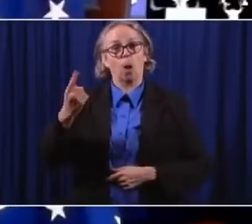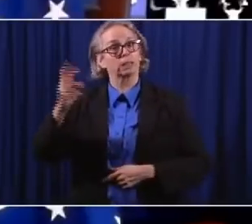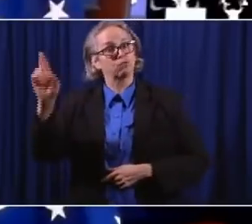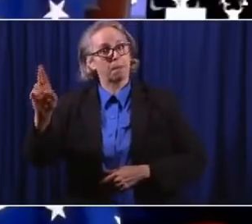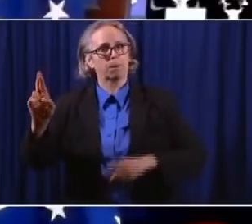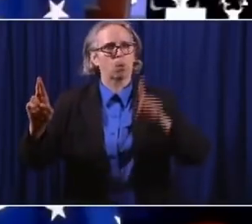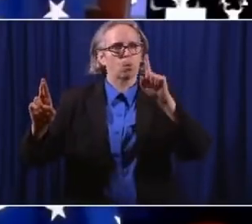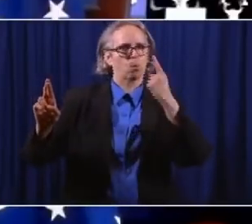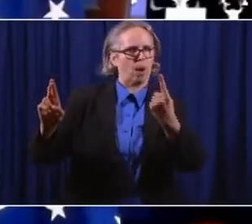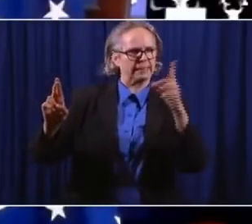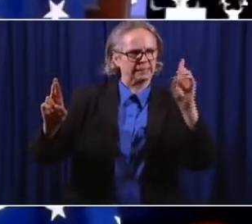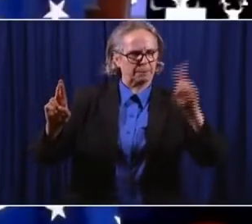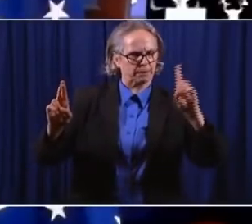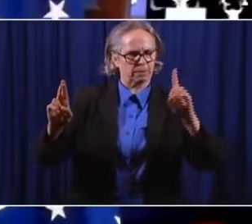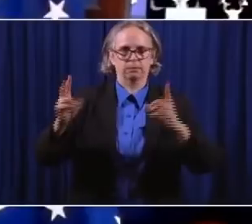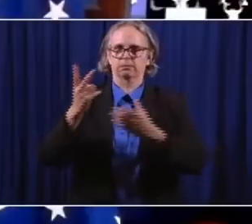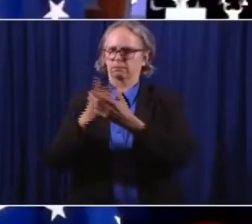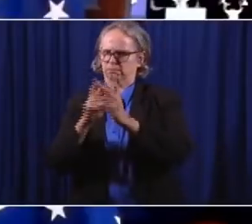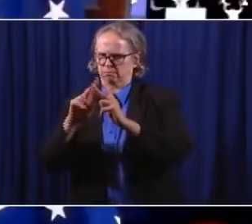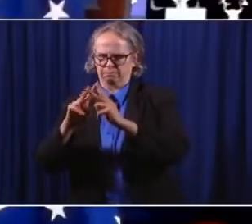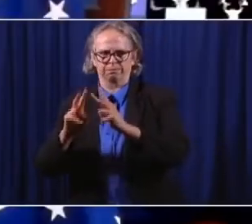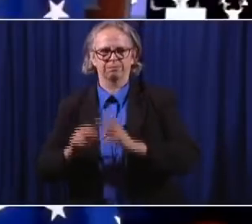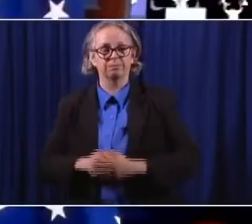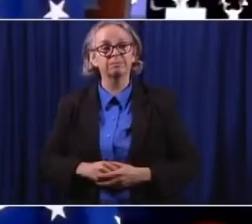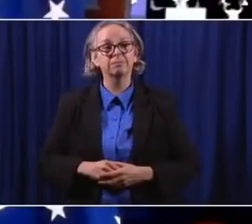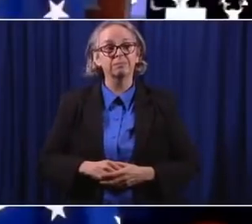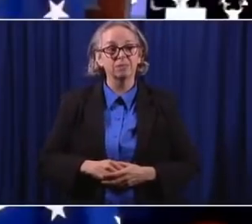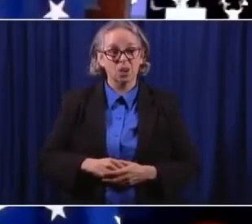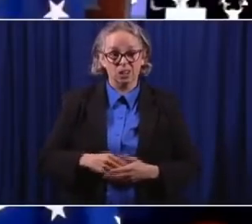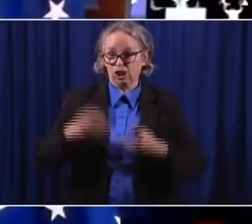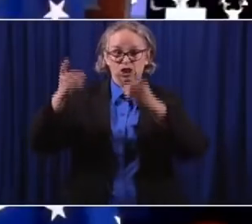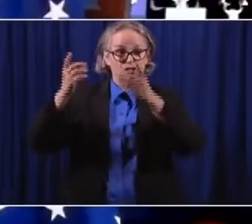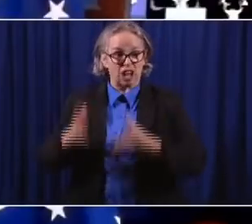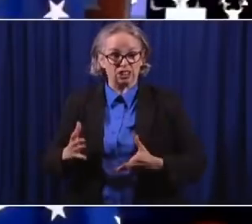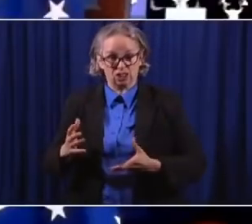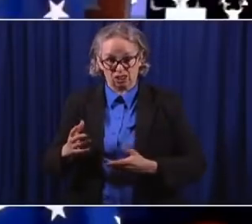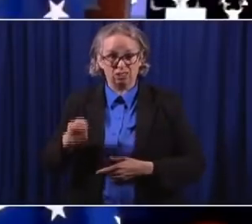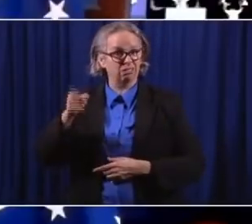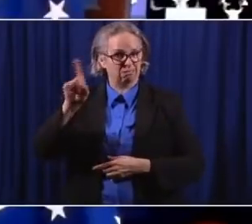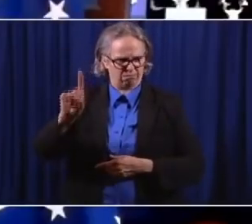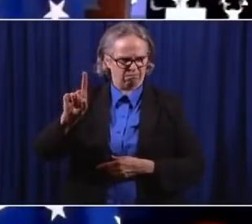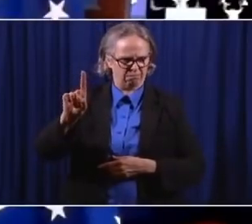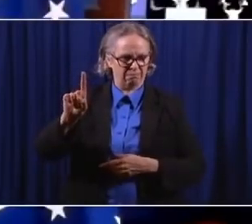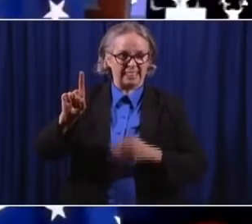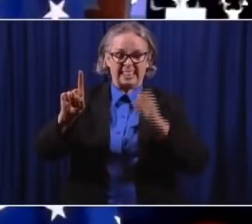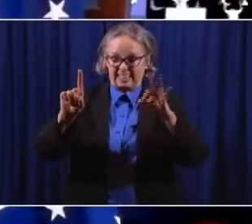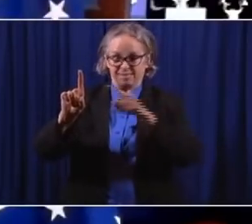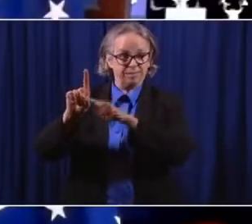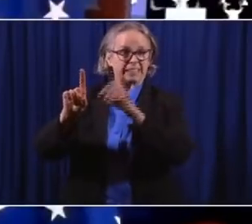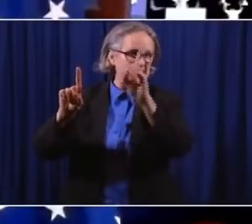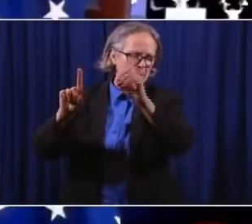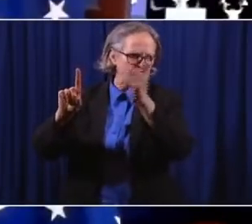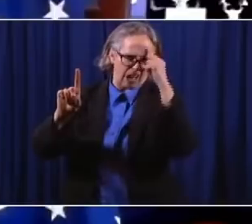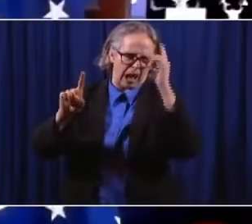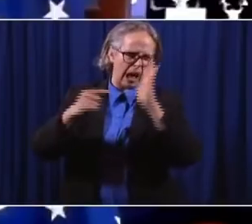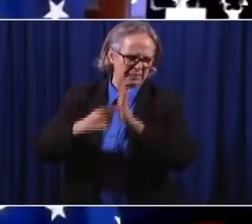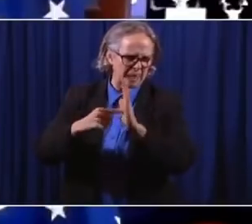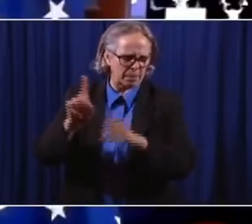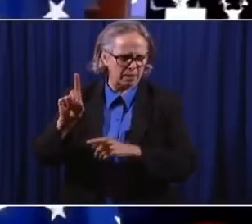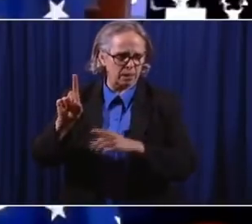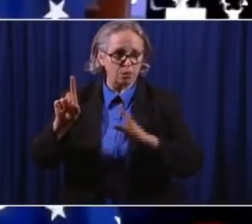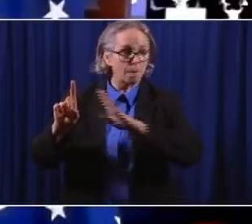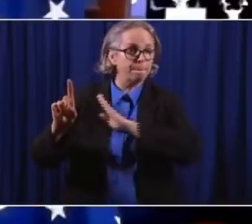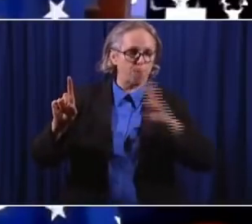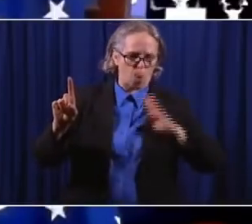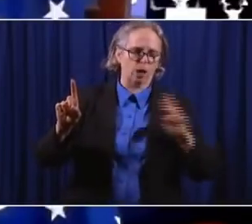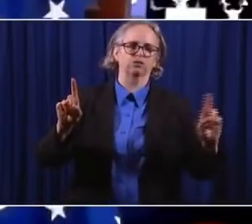the director is of one party, the board of that party, because there are 4 people on the board is of the other party.